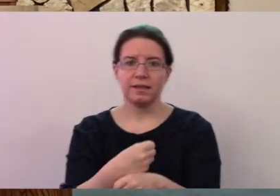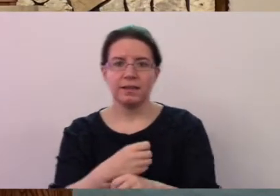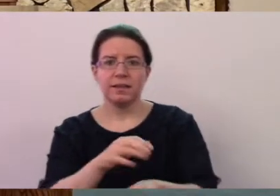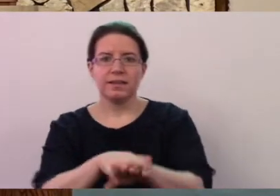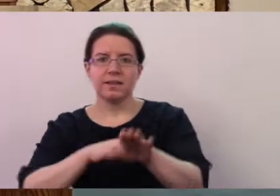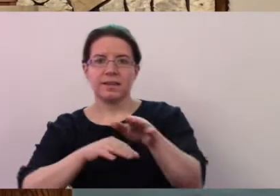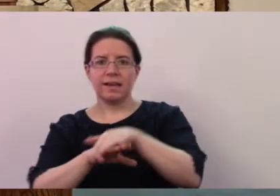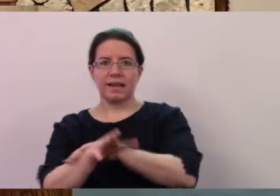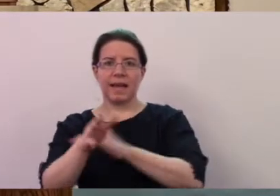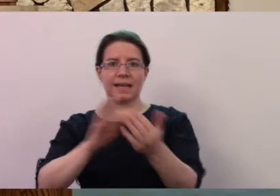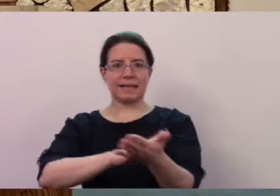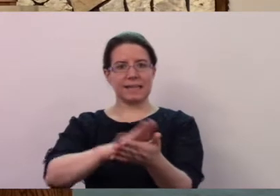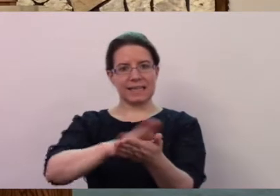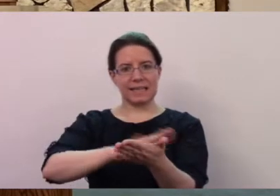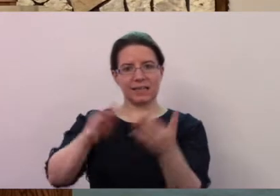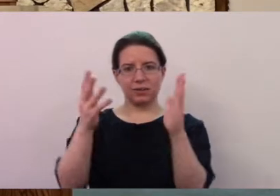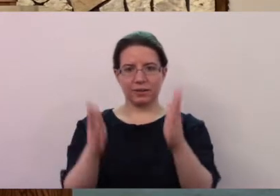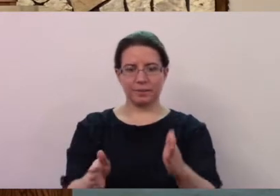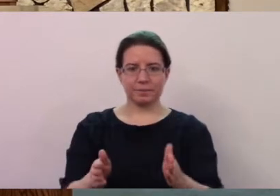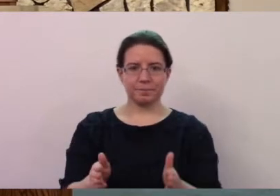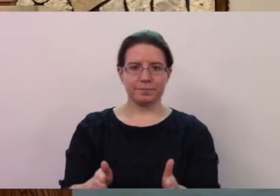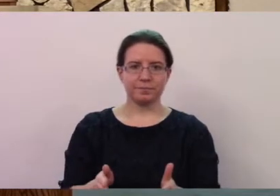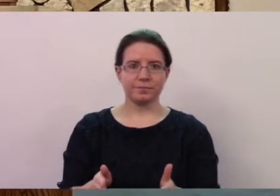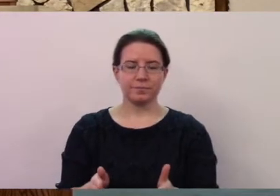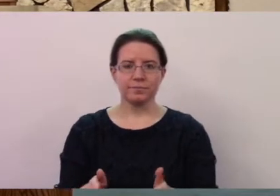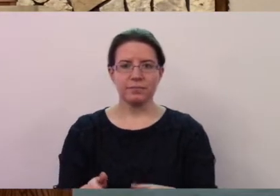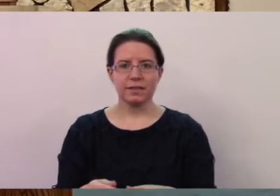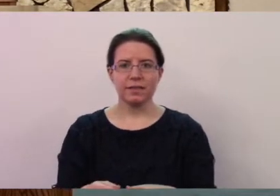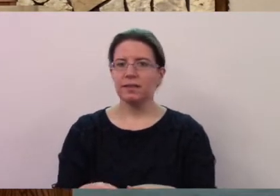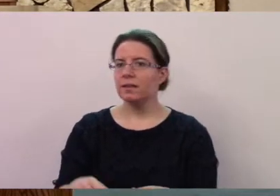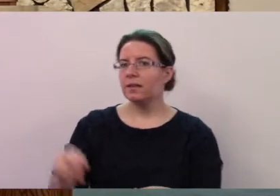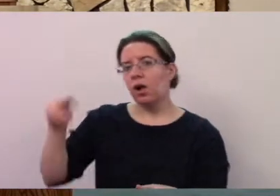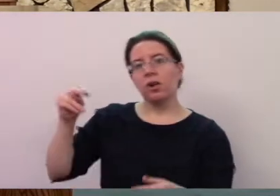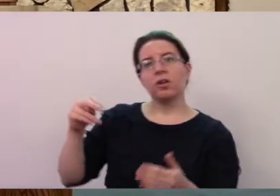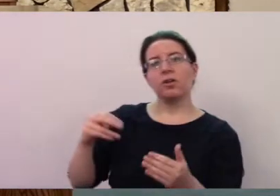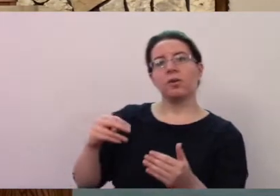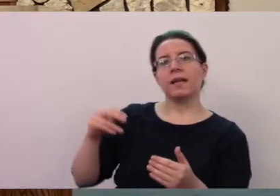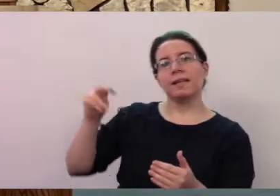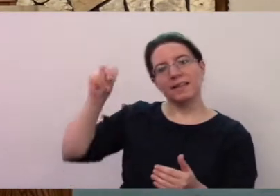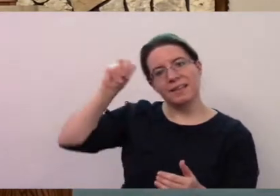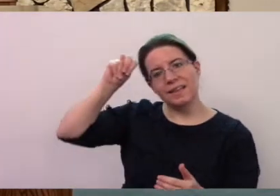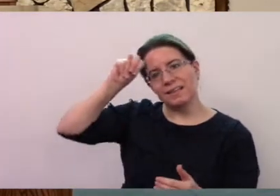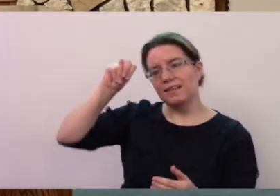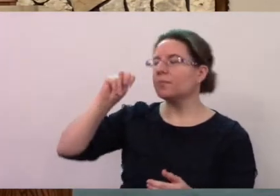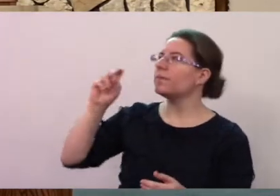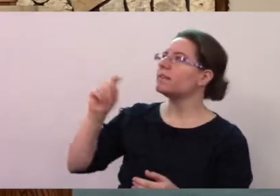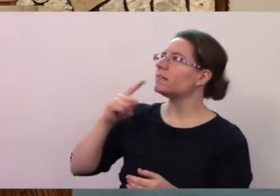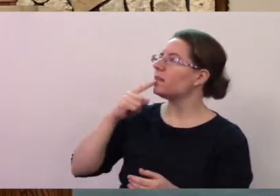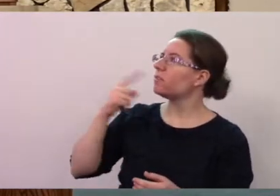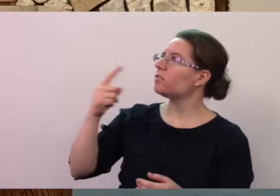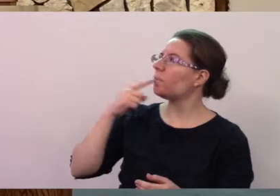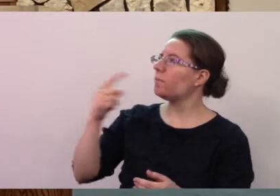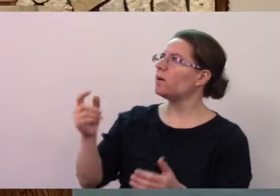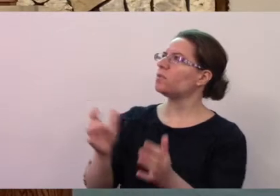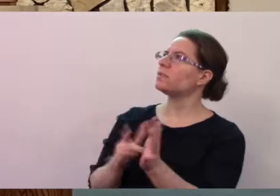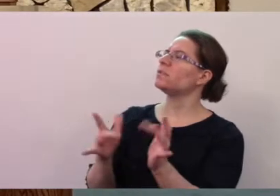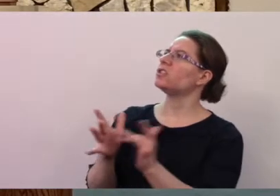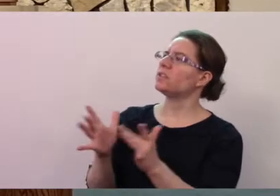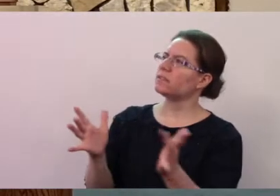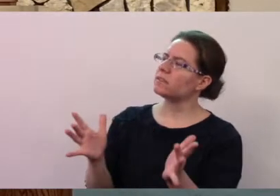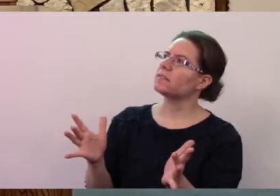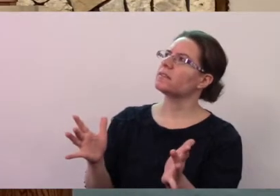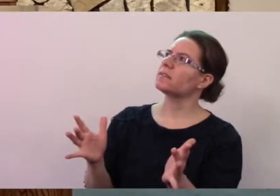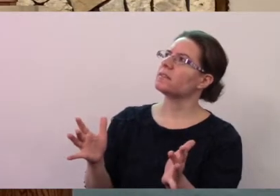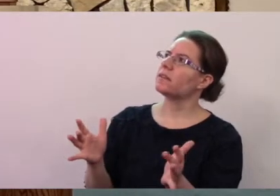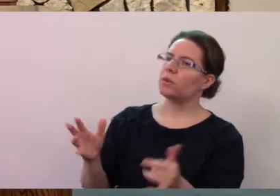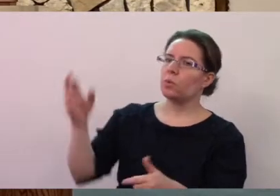Amen. Hallelujah. Amen. Nicodemus spoke diplomatically to Jesus. He was as like, you know, he's some foreign